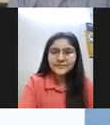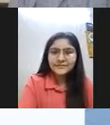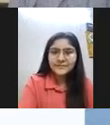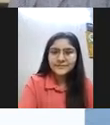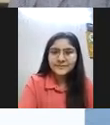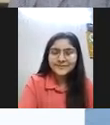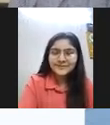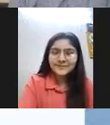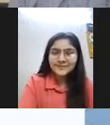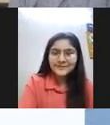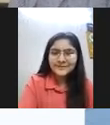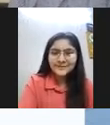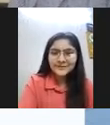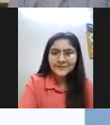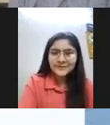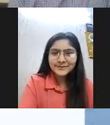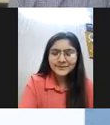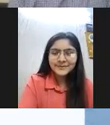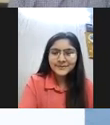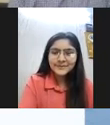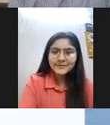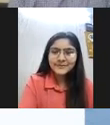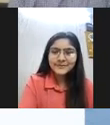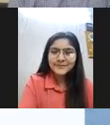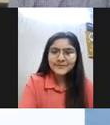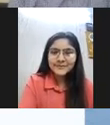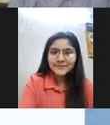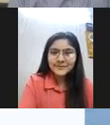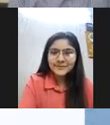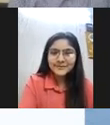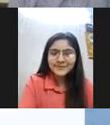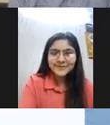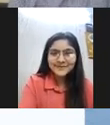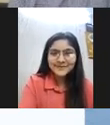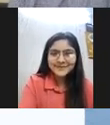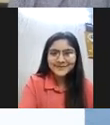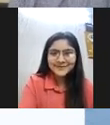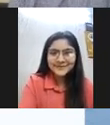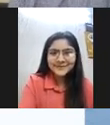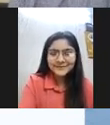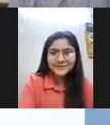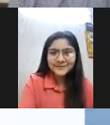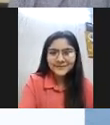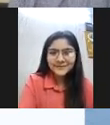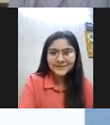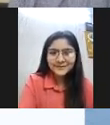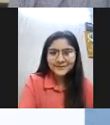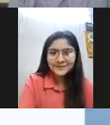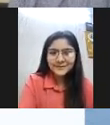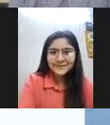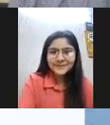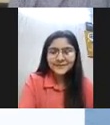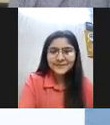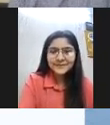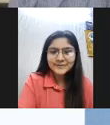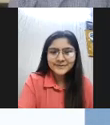group. Always a pleasure to be among students. I can also see some stalwarts here with me in this session.